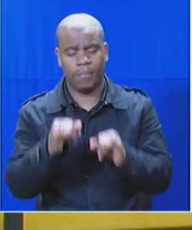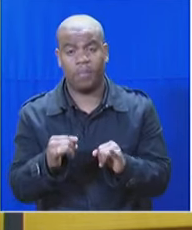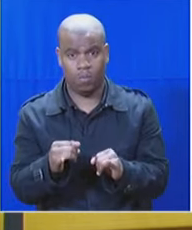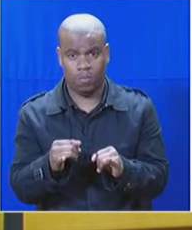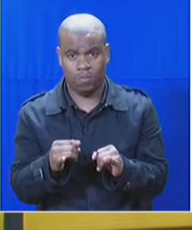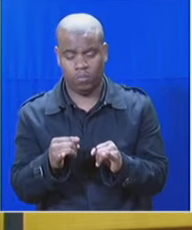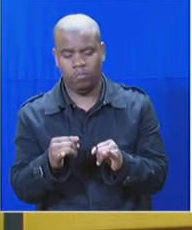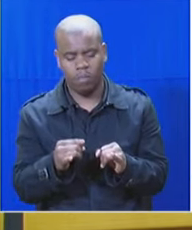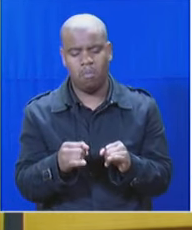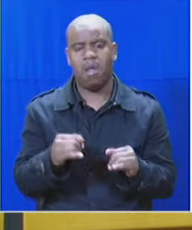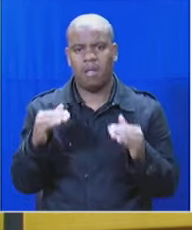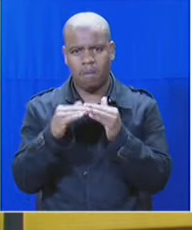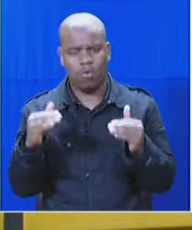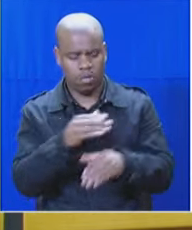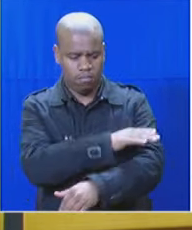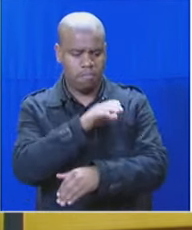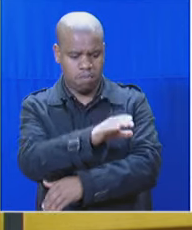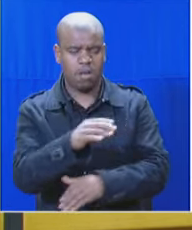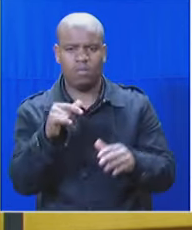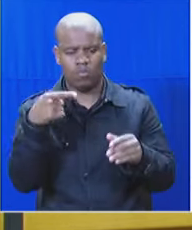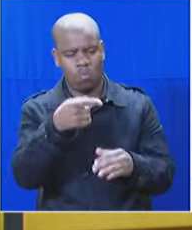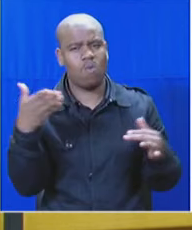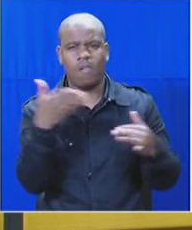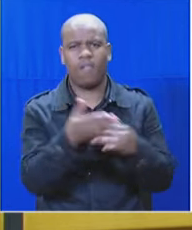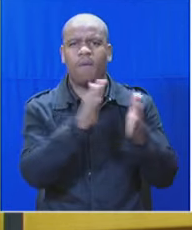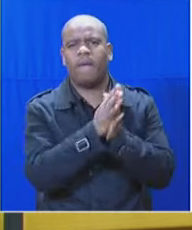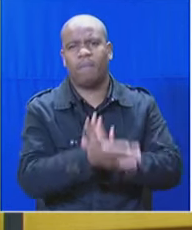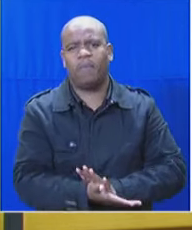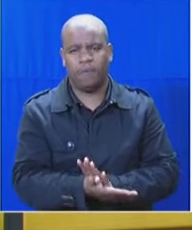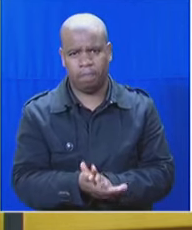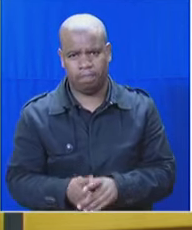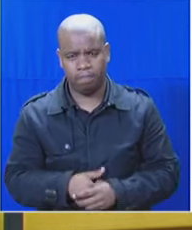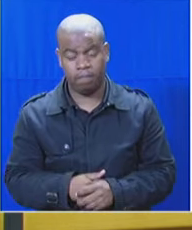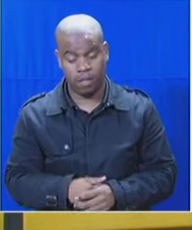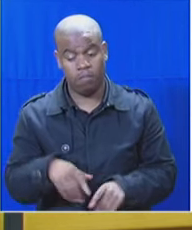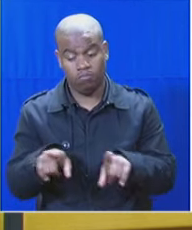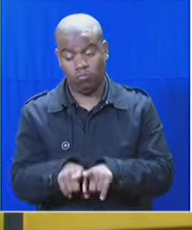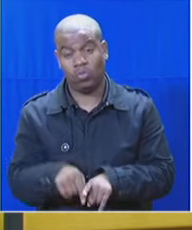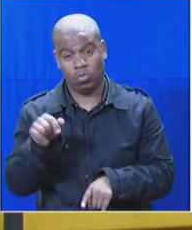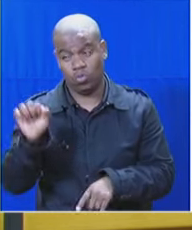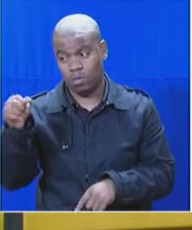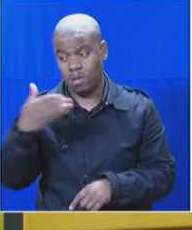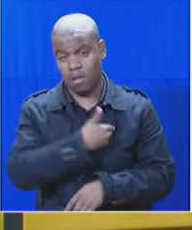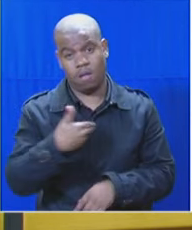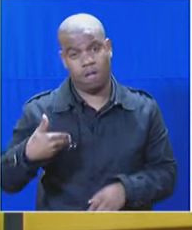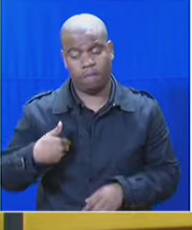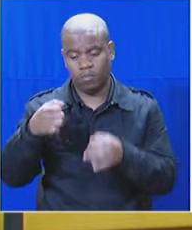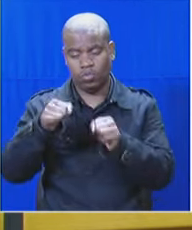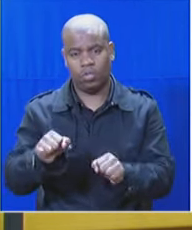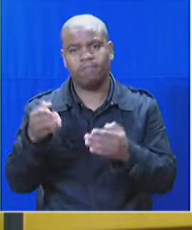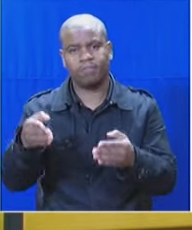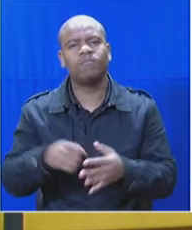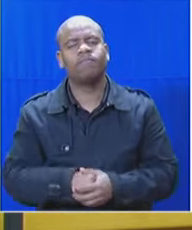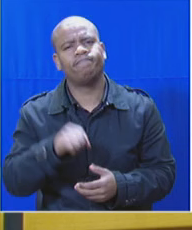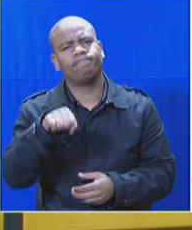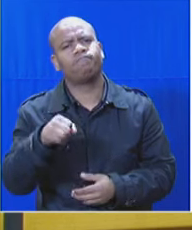the democratic mandate. These are some of the characteristic features, Madam House Chair, which we say